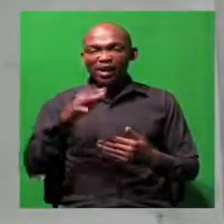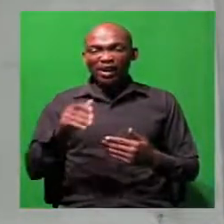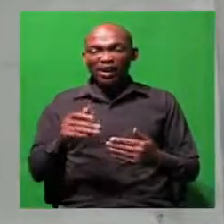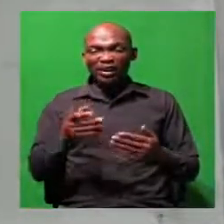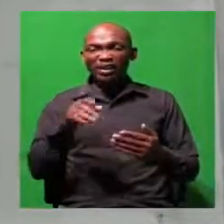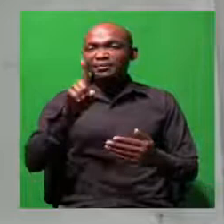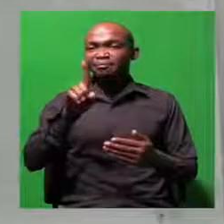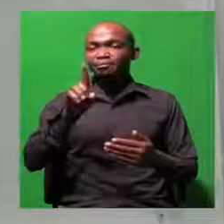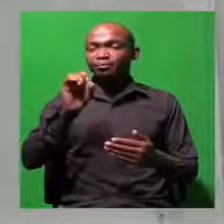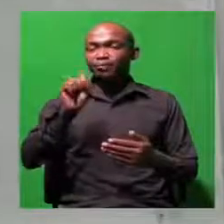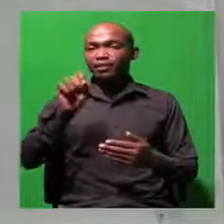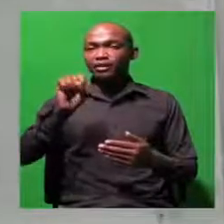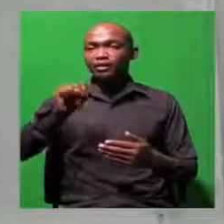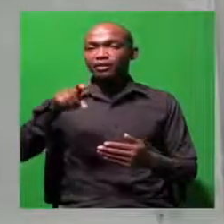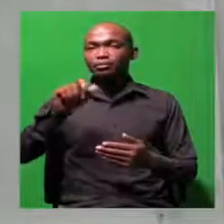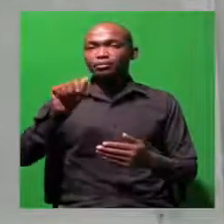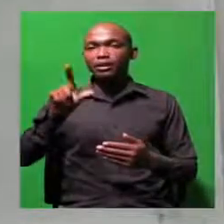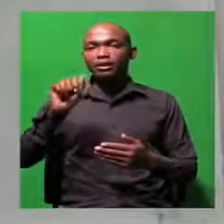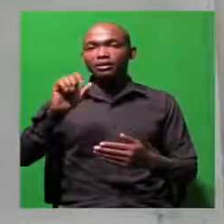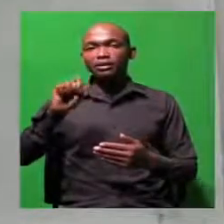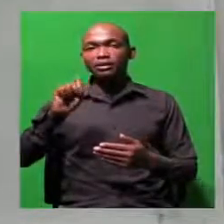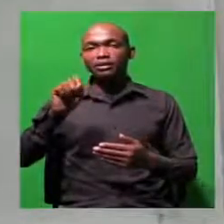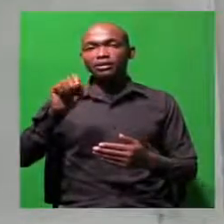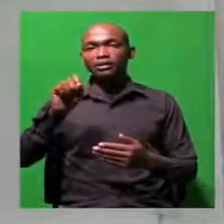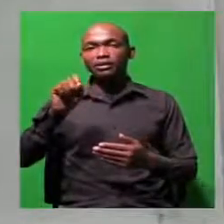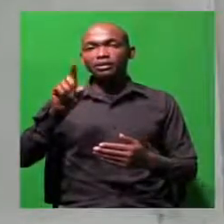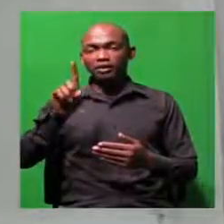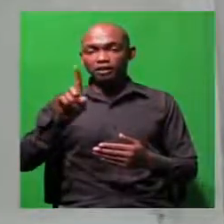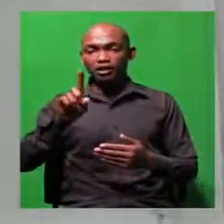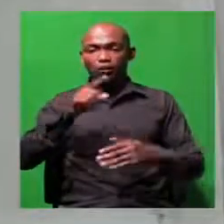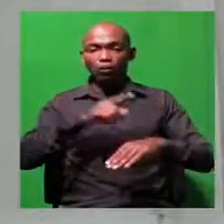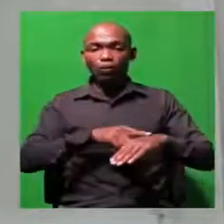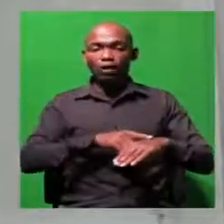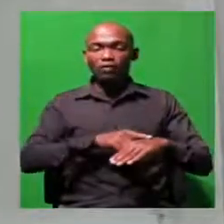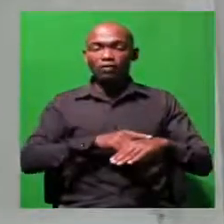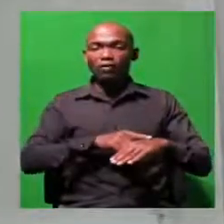the stone is immersed. Okay.